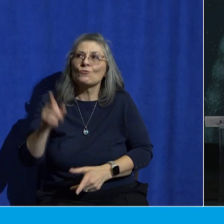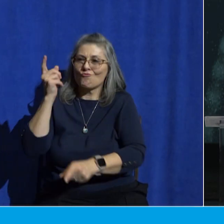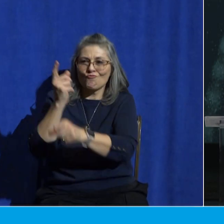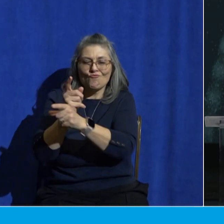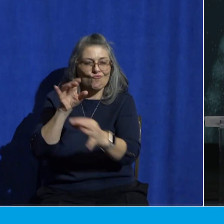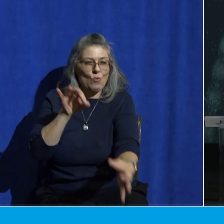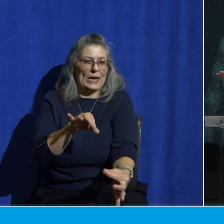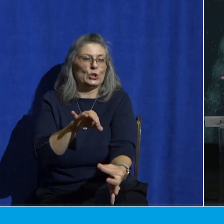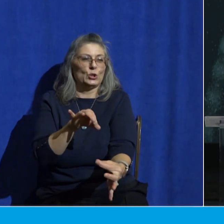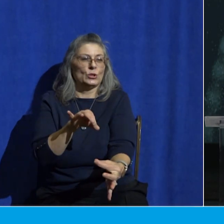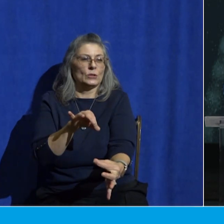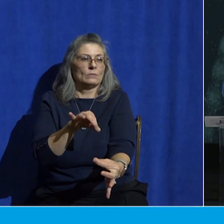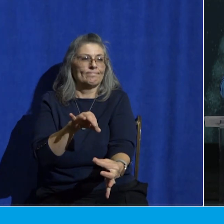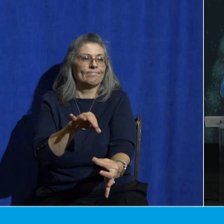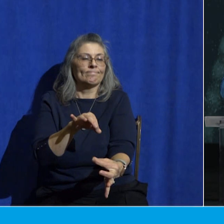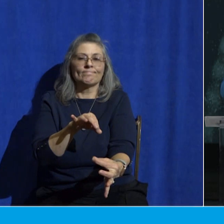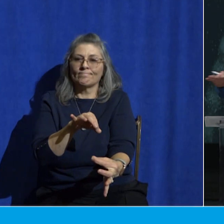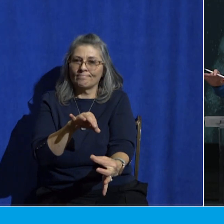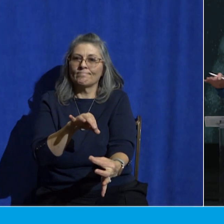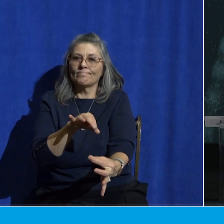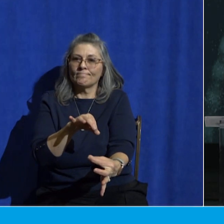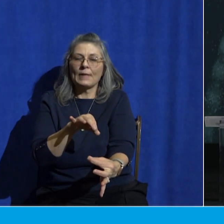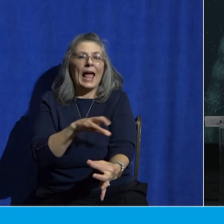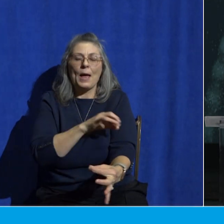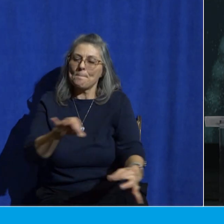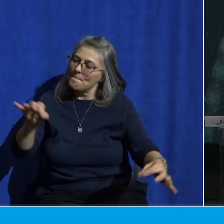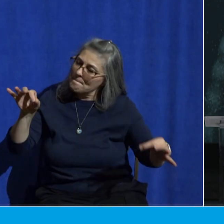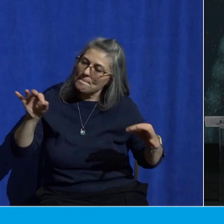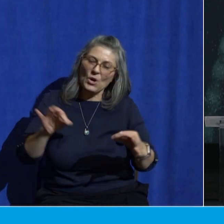He is perfectly just.